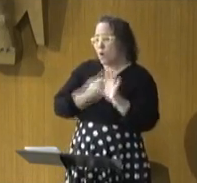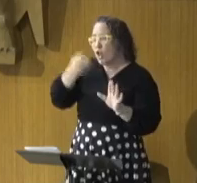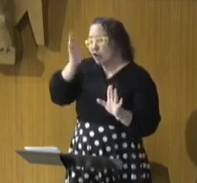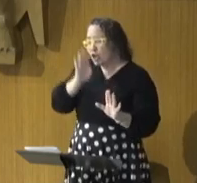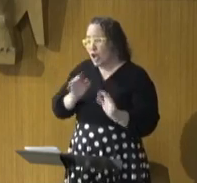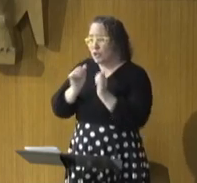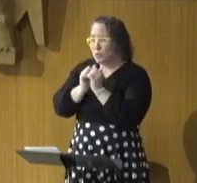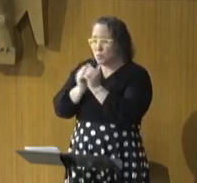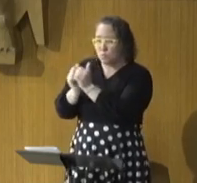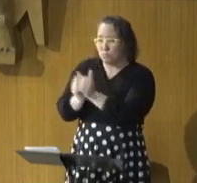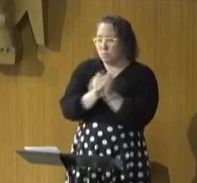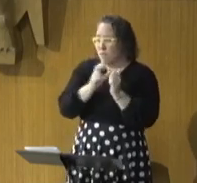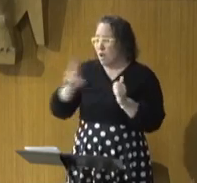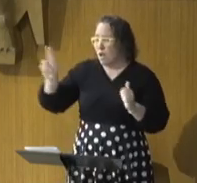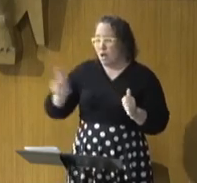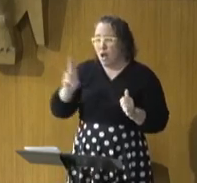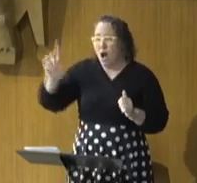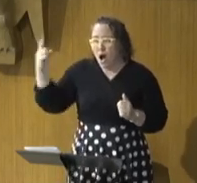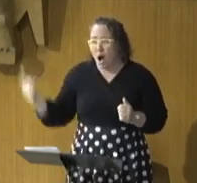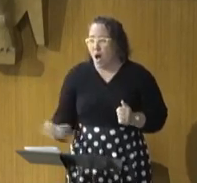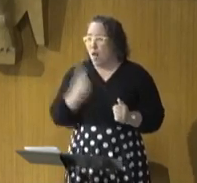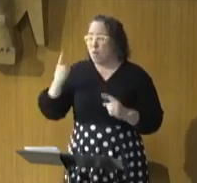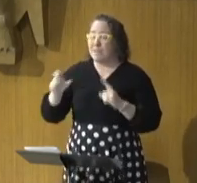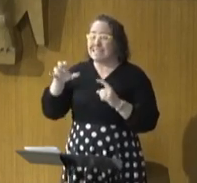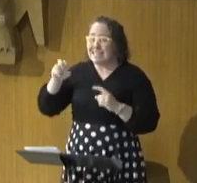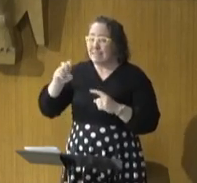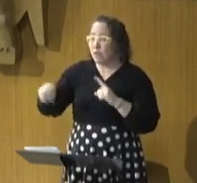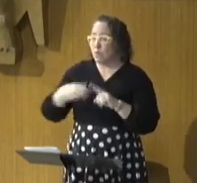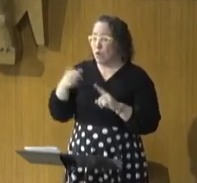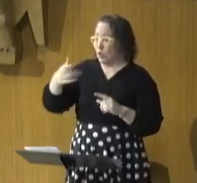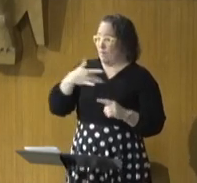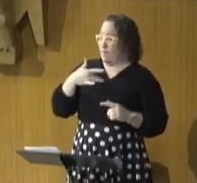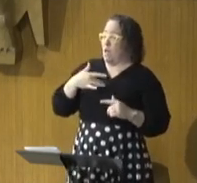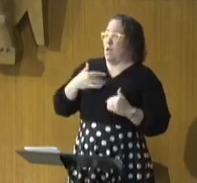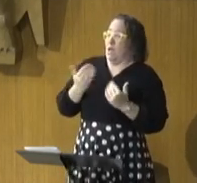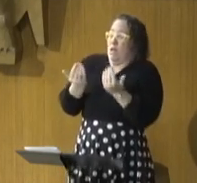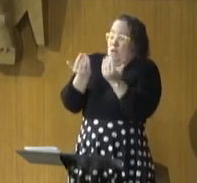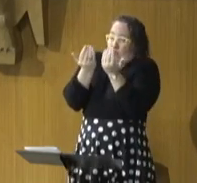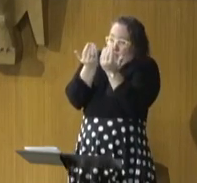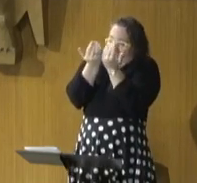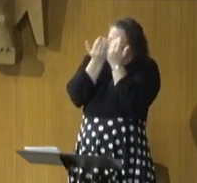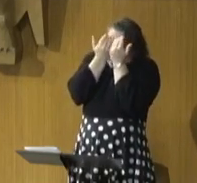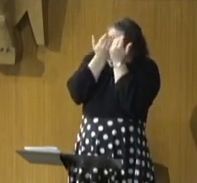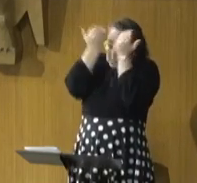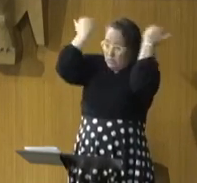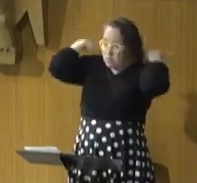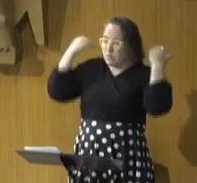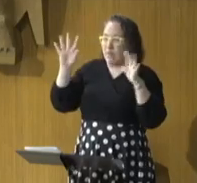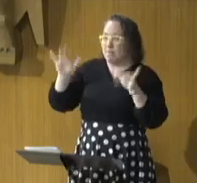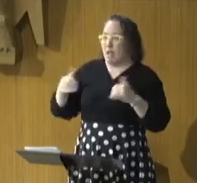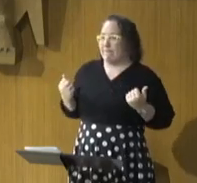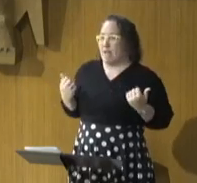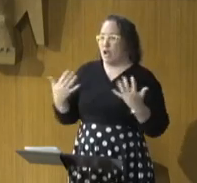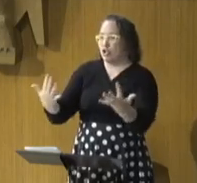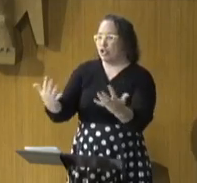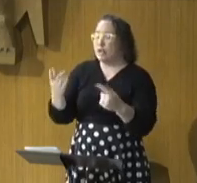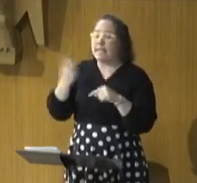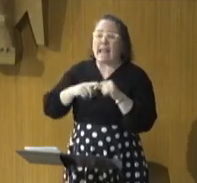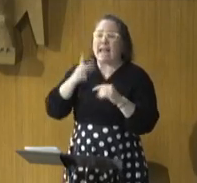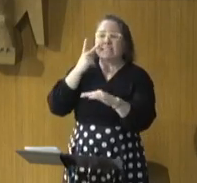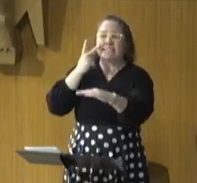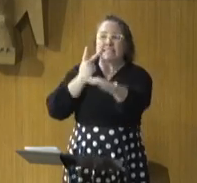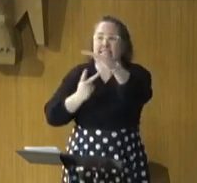you always, even when you feel you are surrounded by the consuming flames, even when you cannot see a way out